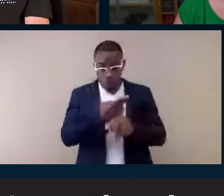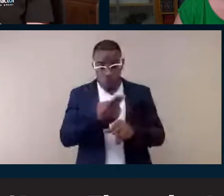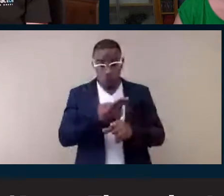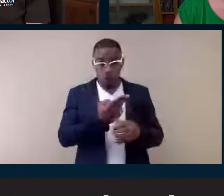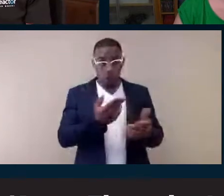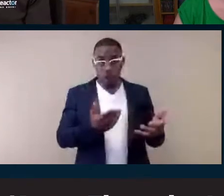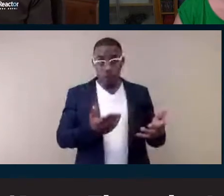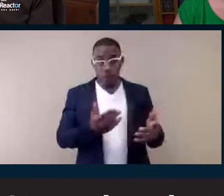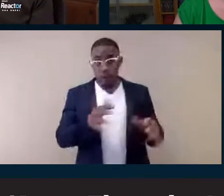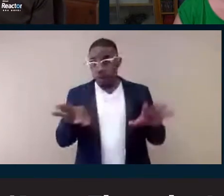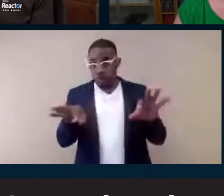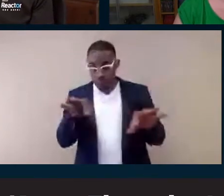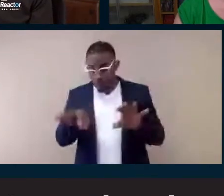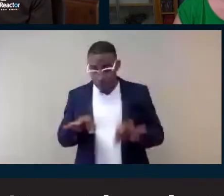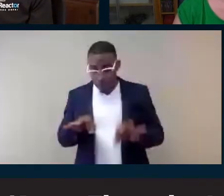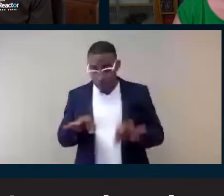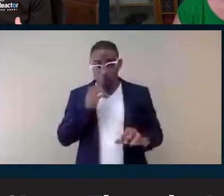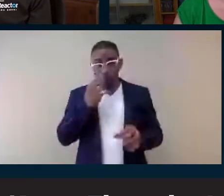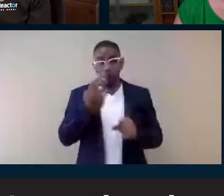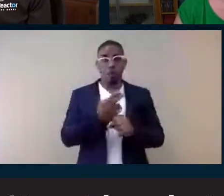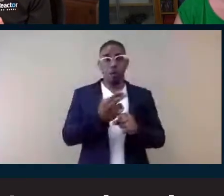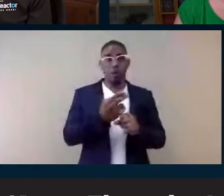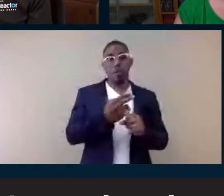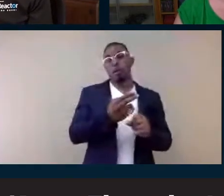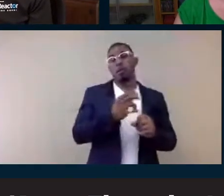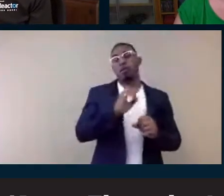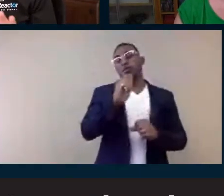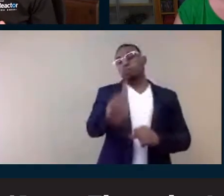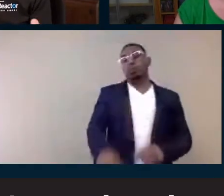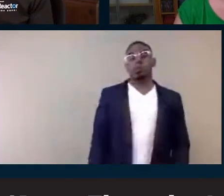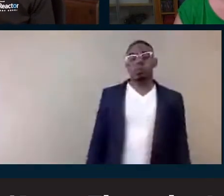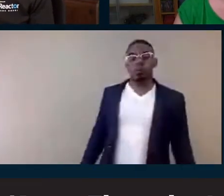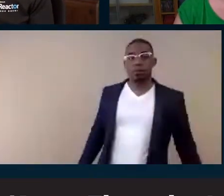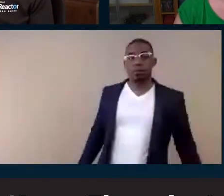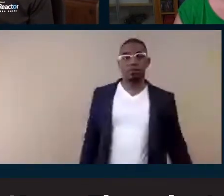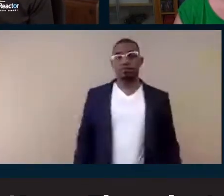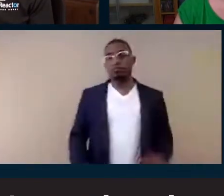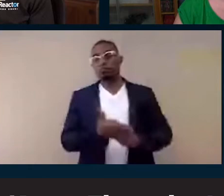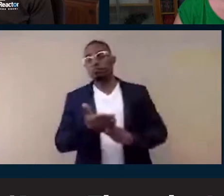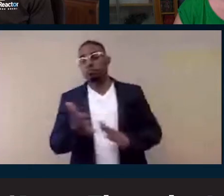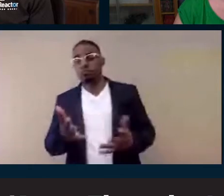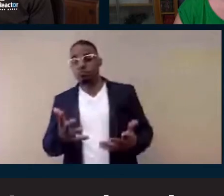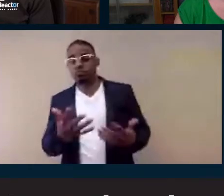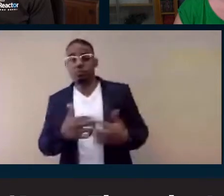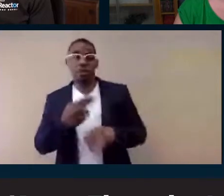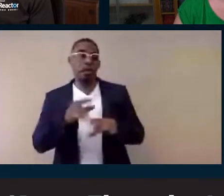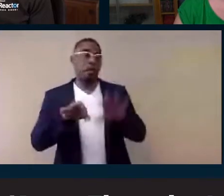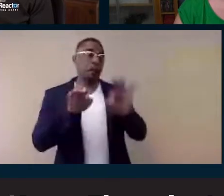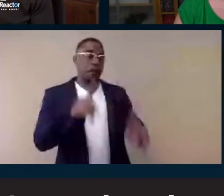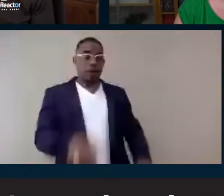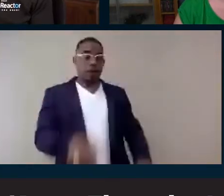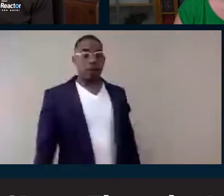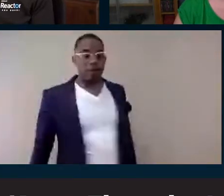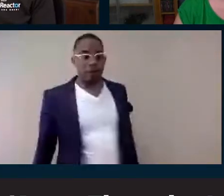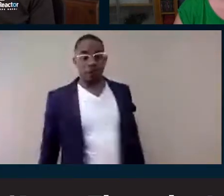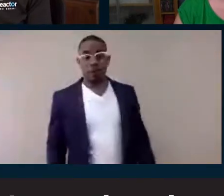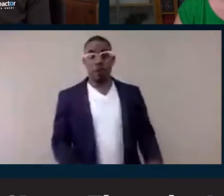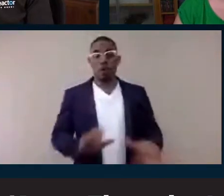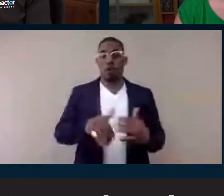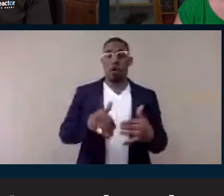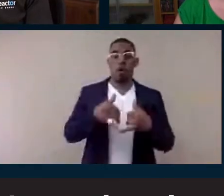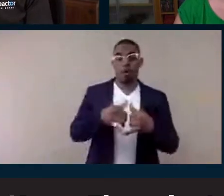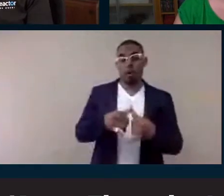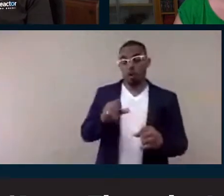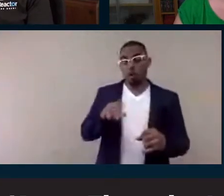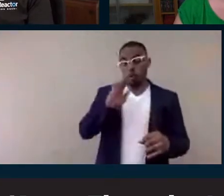everyone out, and then we will use a random generator name picker to draw the prizes. So be aware, these prizes